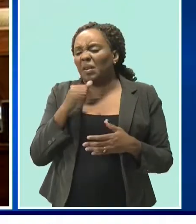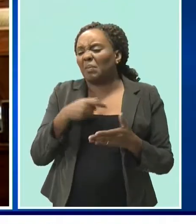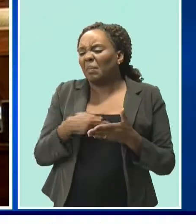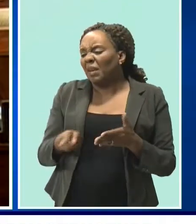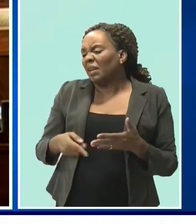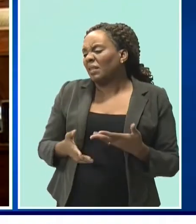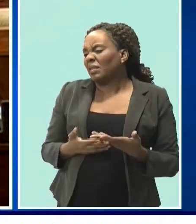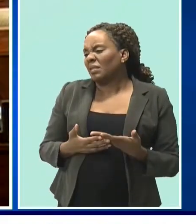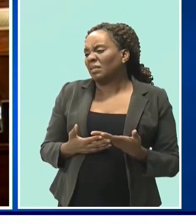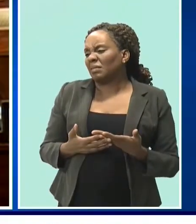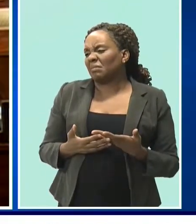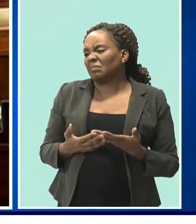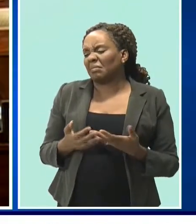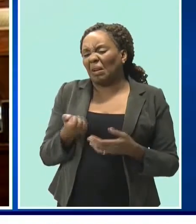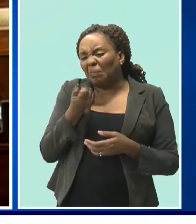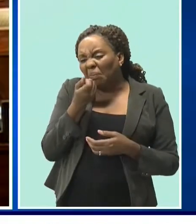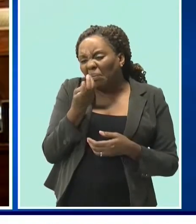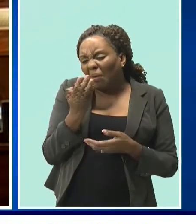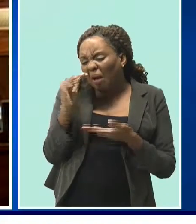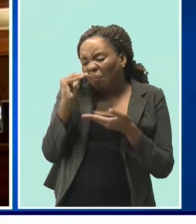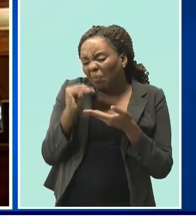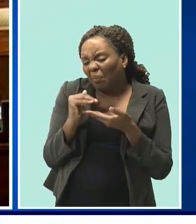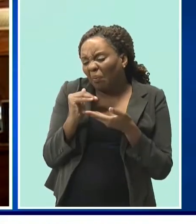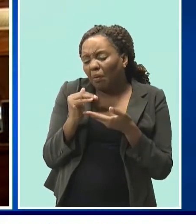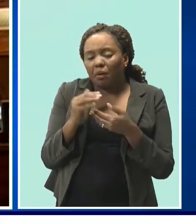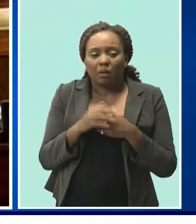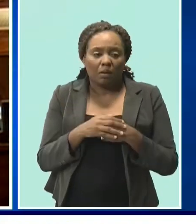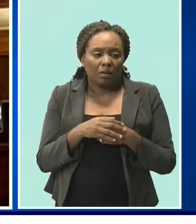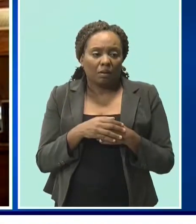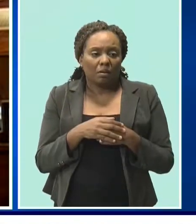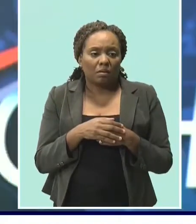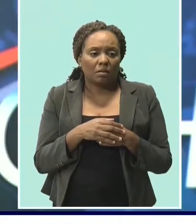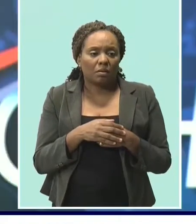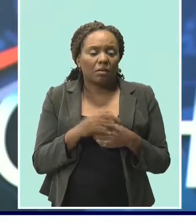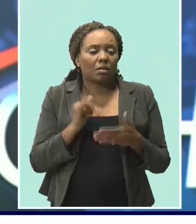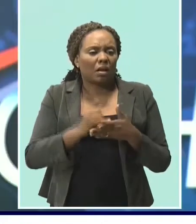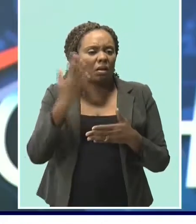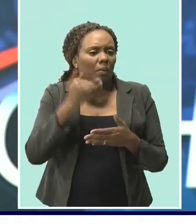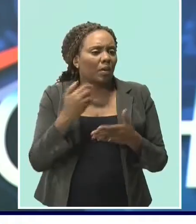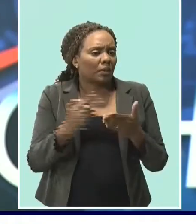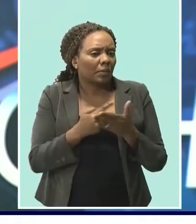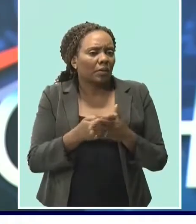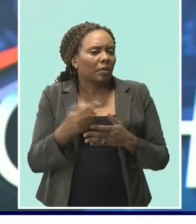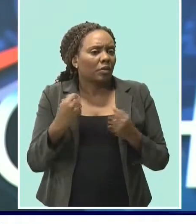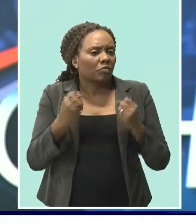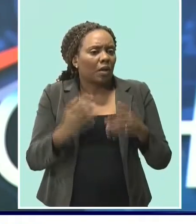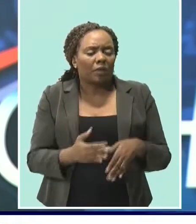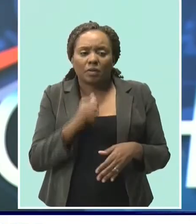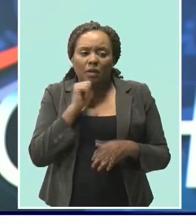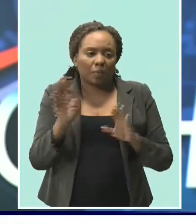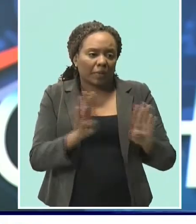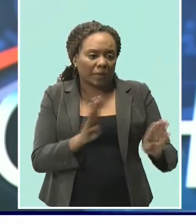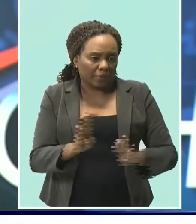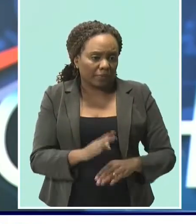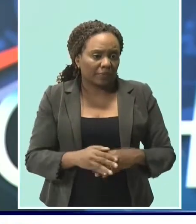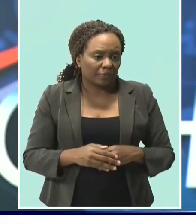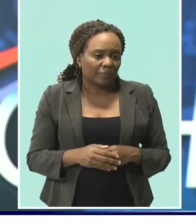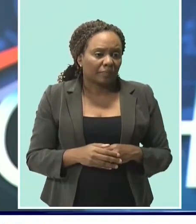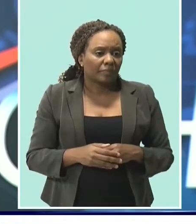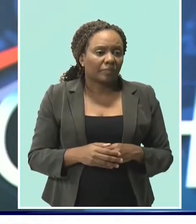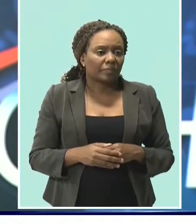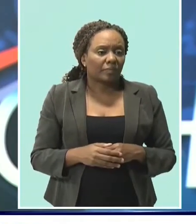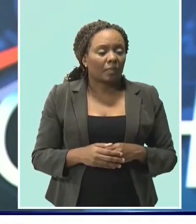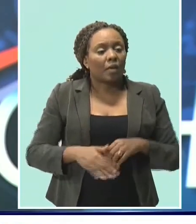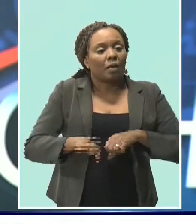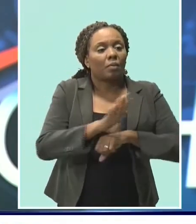get paid in the dollar. So the more dollars you make, the more money you can make. Barbados Ambassador and Permanent Representative to